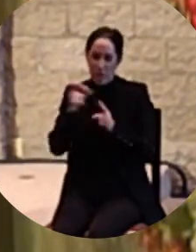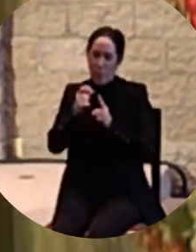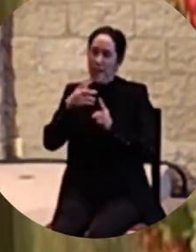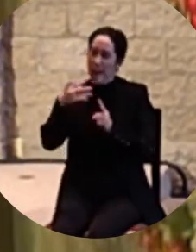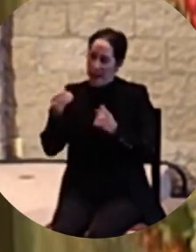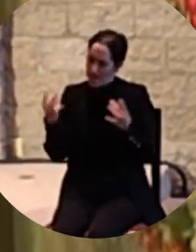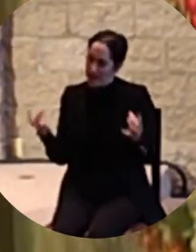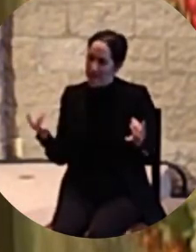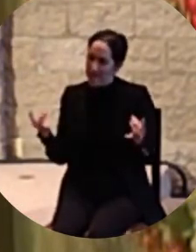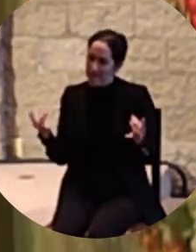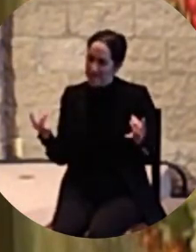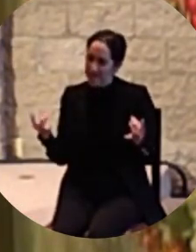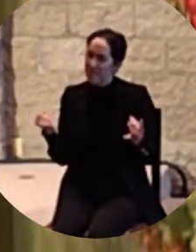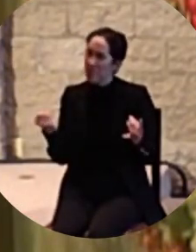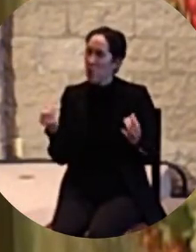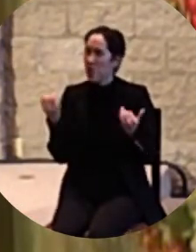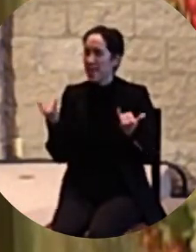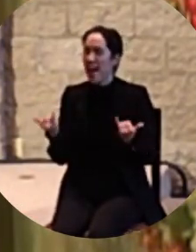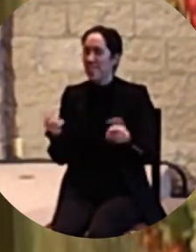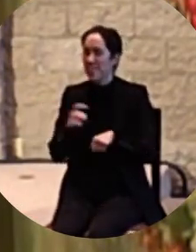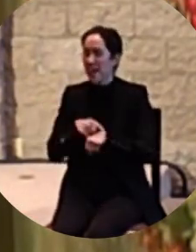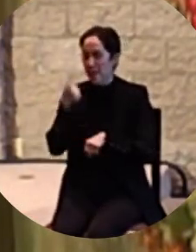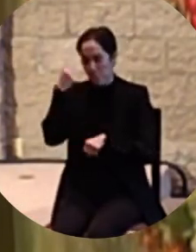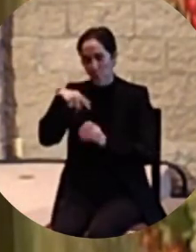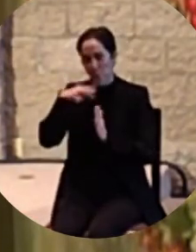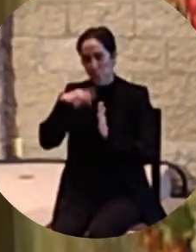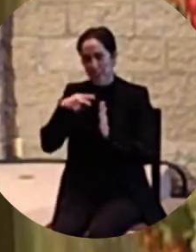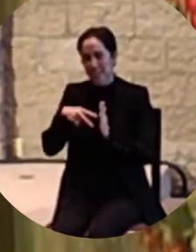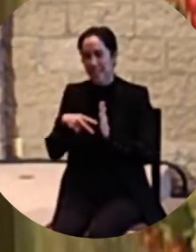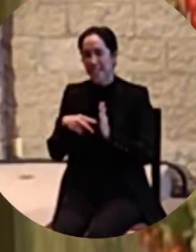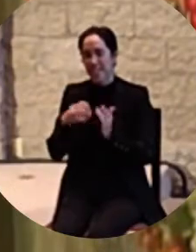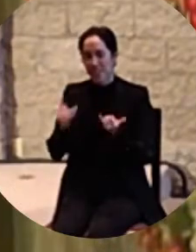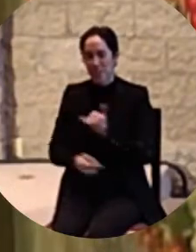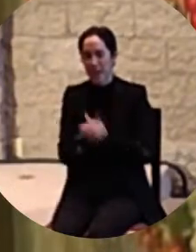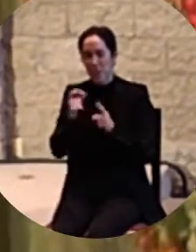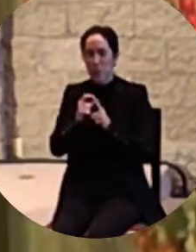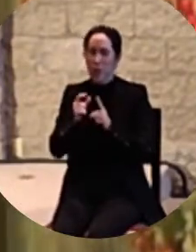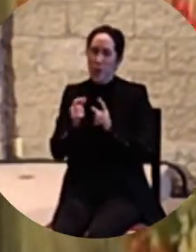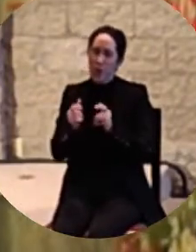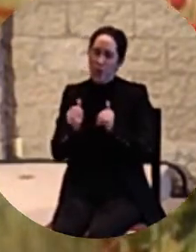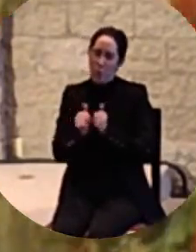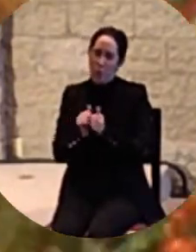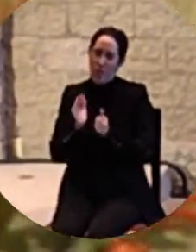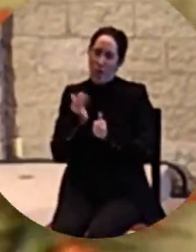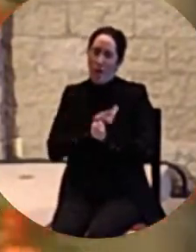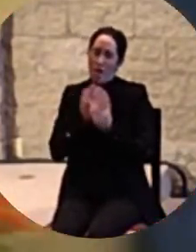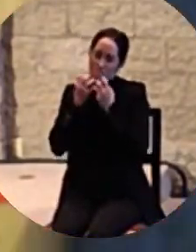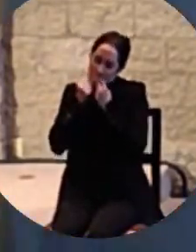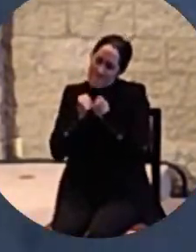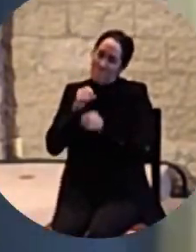let's settle in for the reading of the daily word with our beloved Reverend Jeanette.